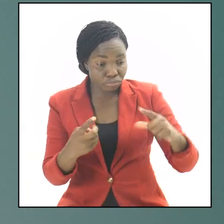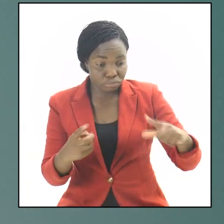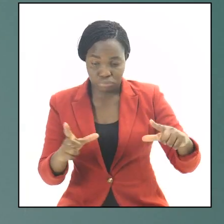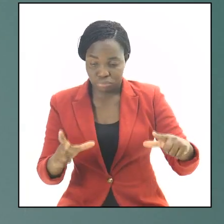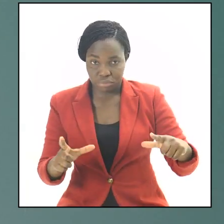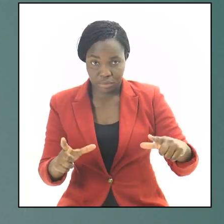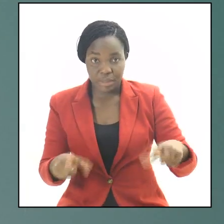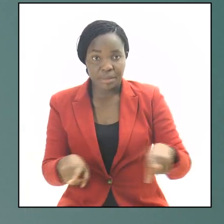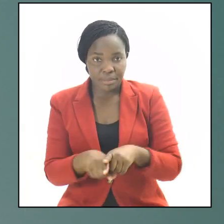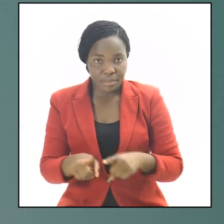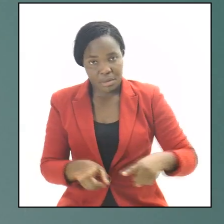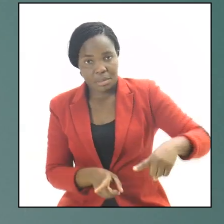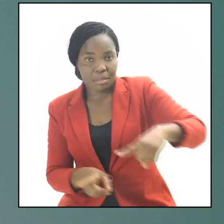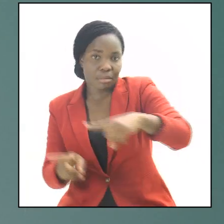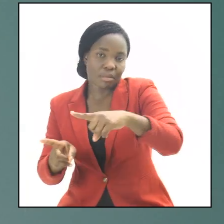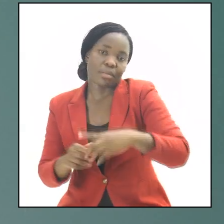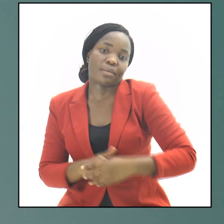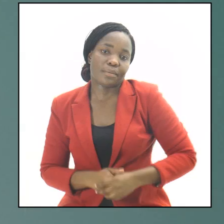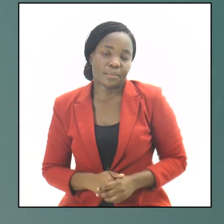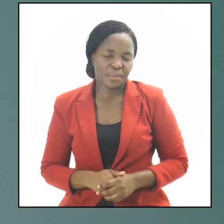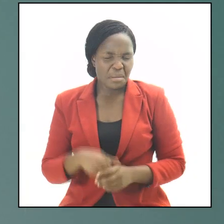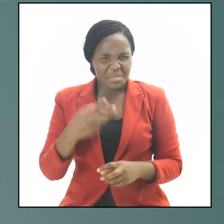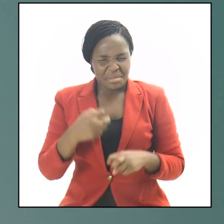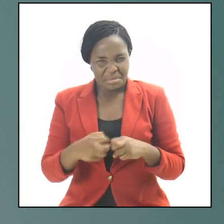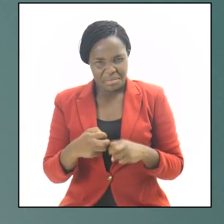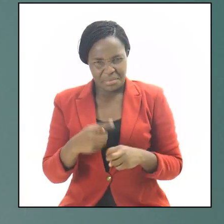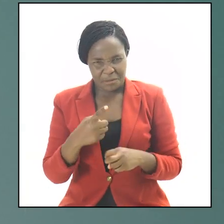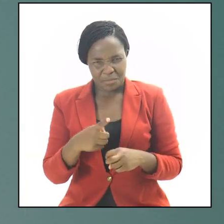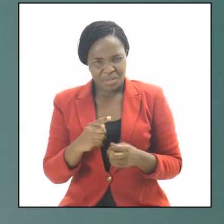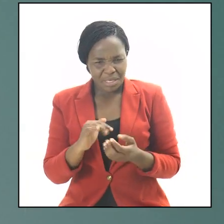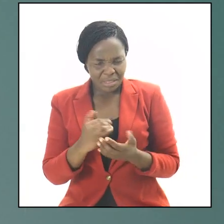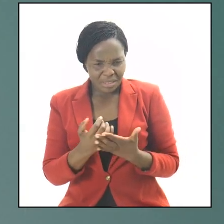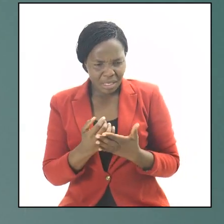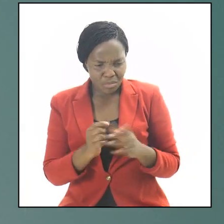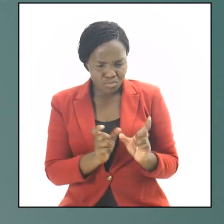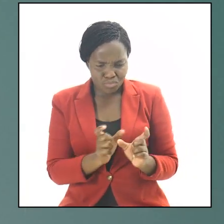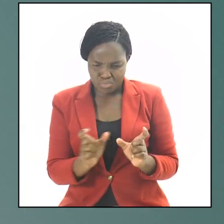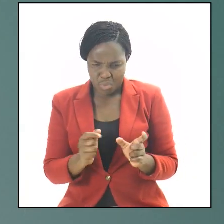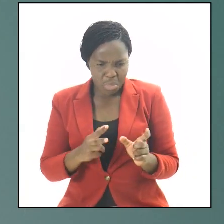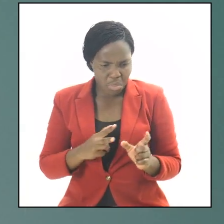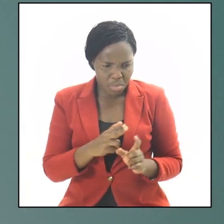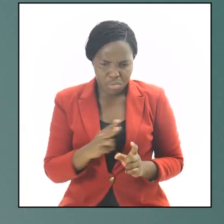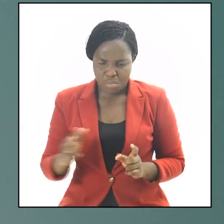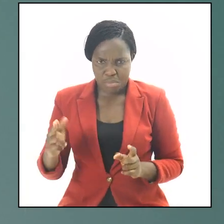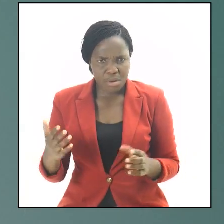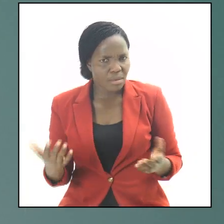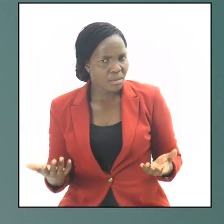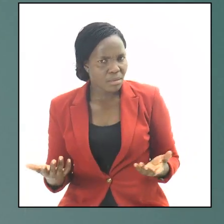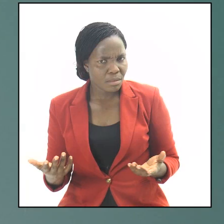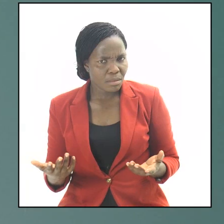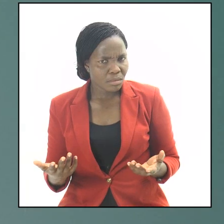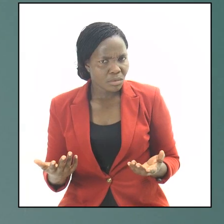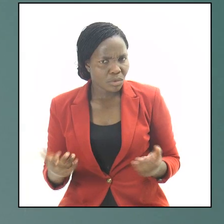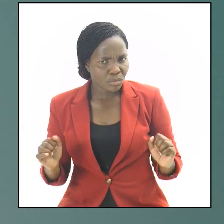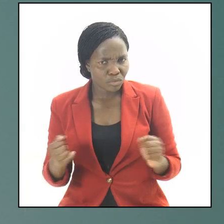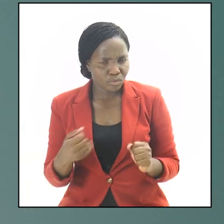parallelogram. But the problem here is we cut some squares up, so we cannot go by counting the number